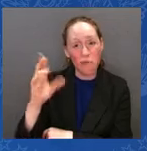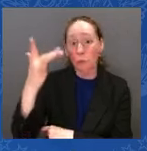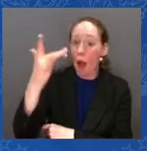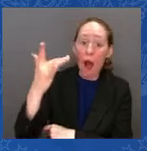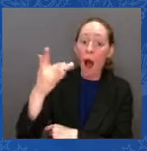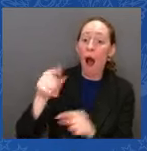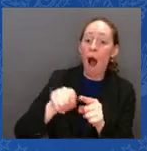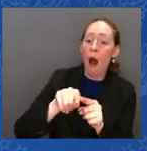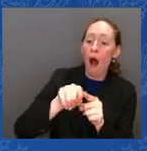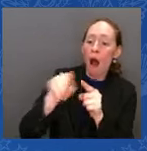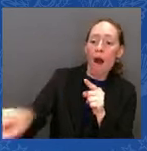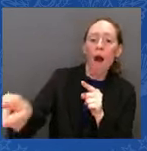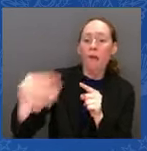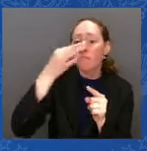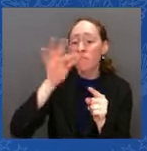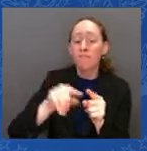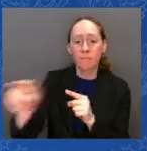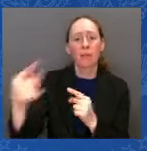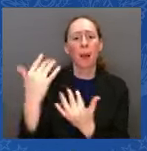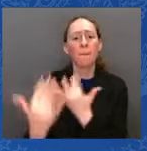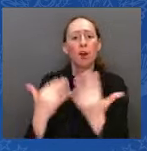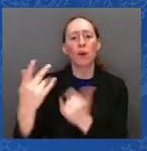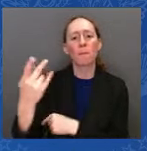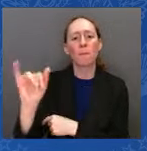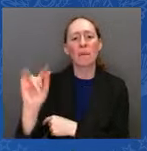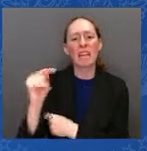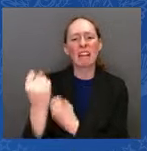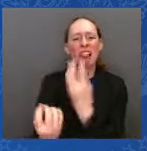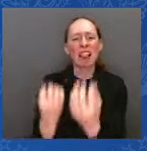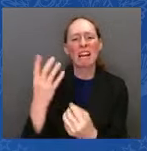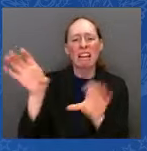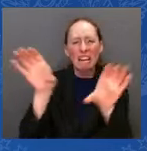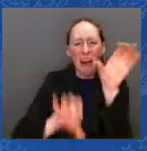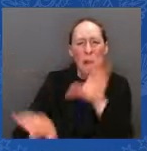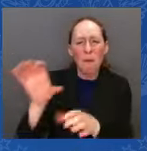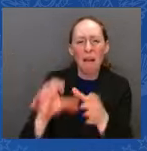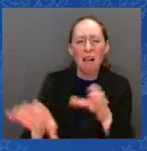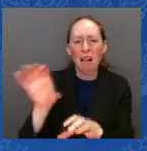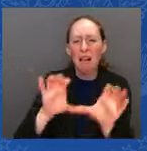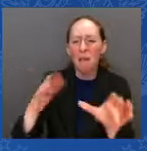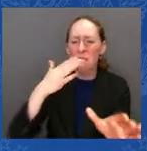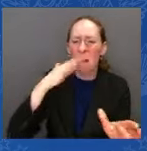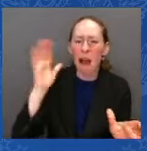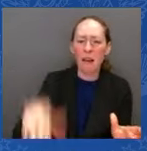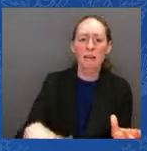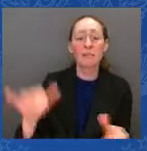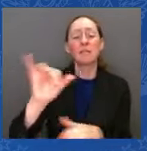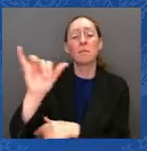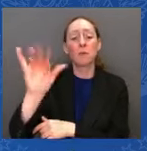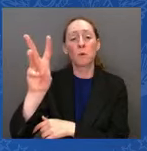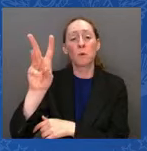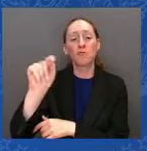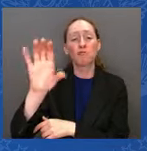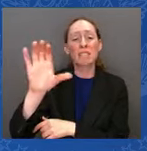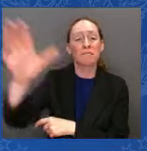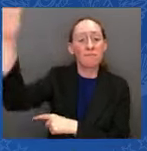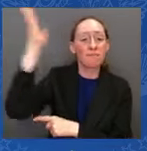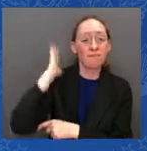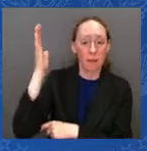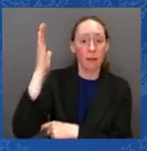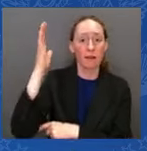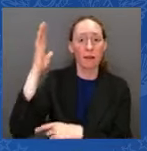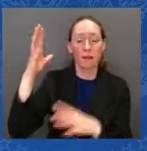saw what happened in the trade towers that went down, what happened to all those firemen and exposure to toxic chemicals. But under the Republican